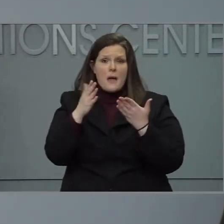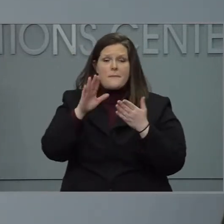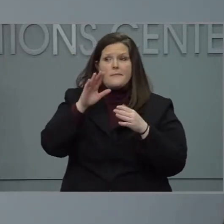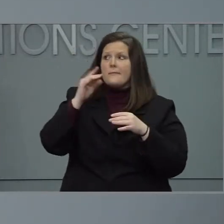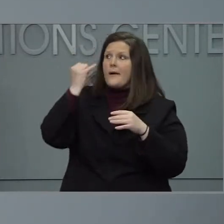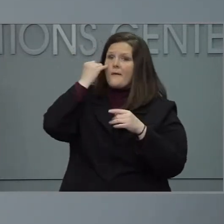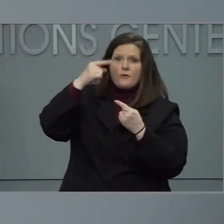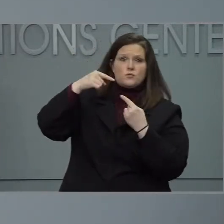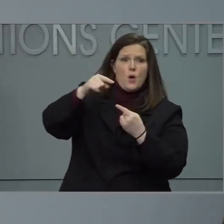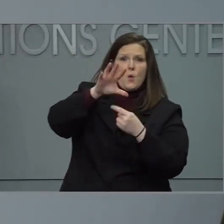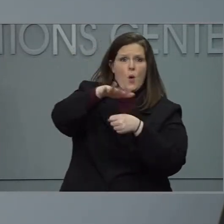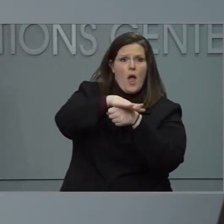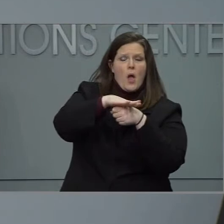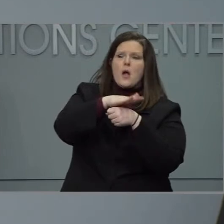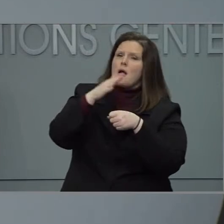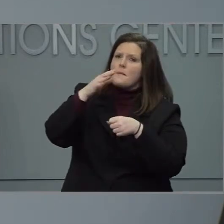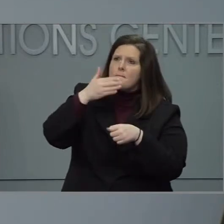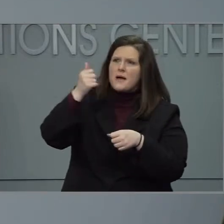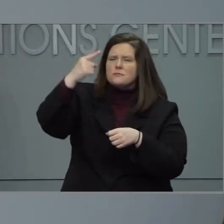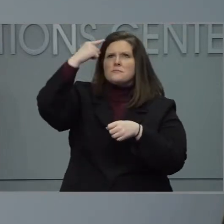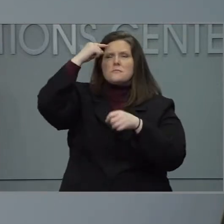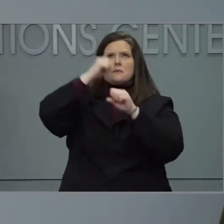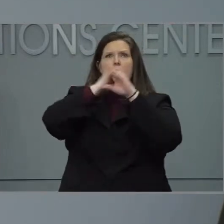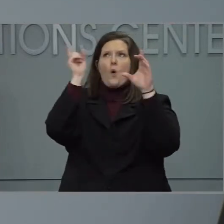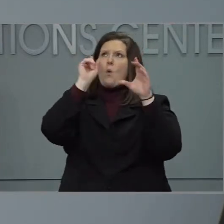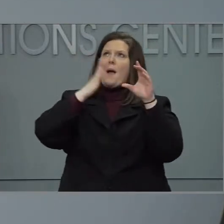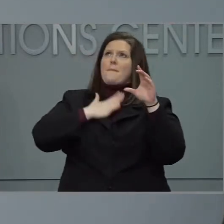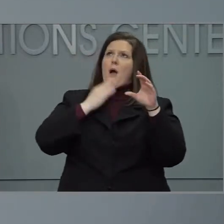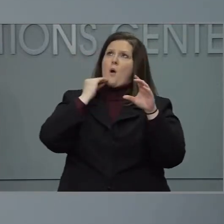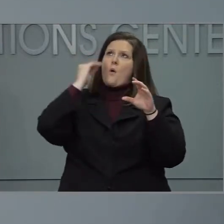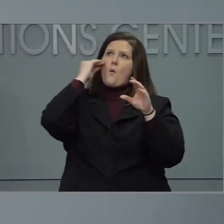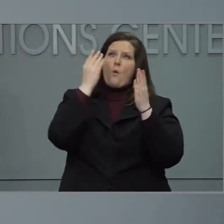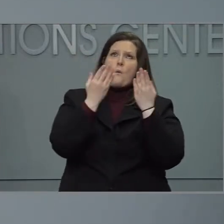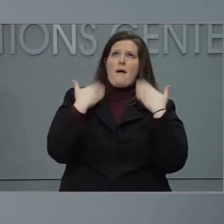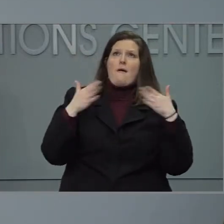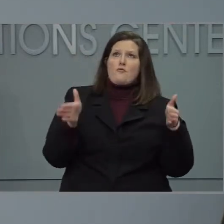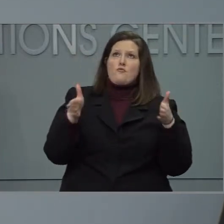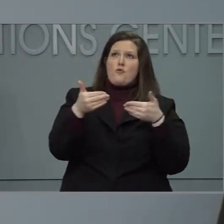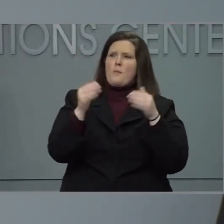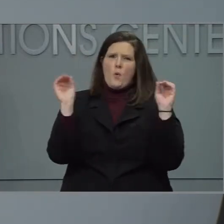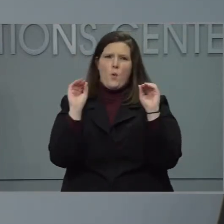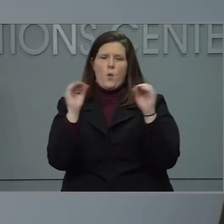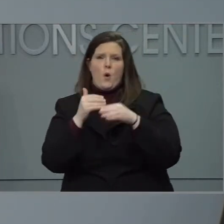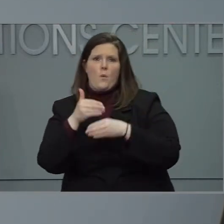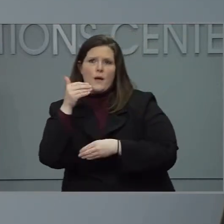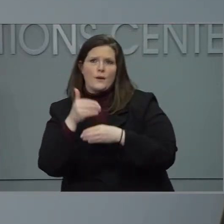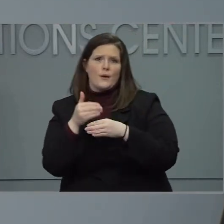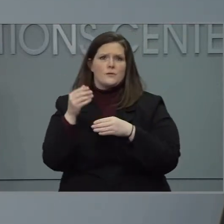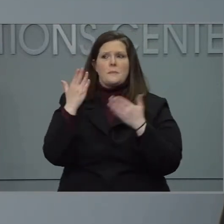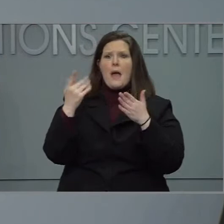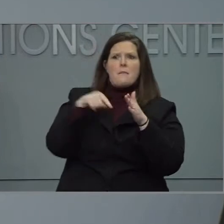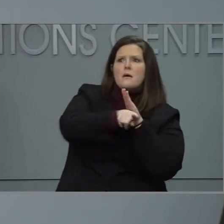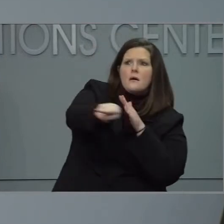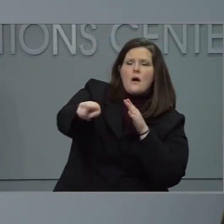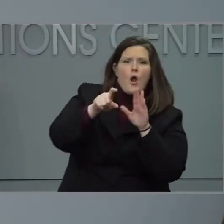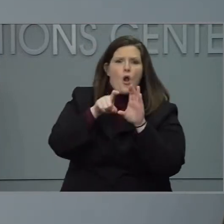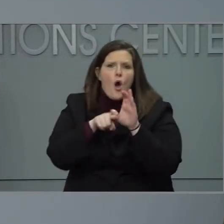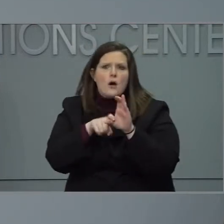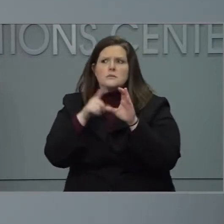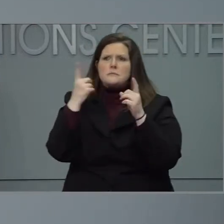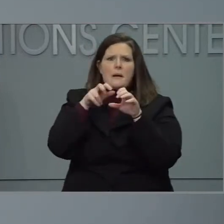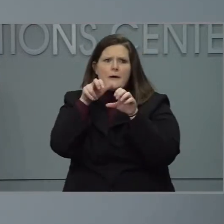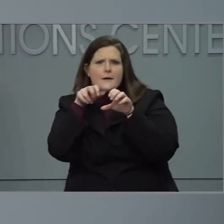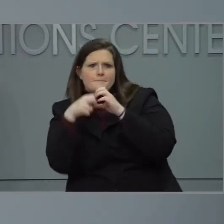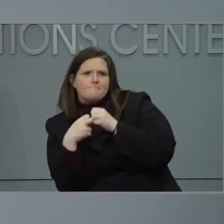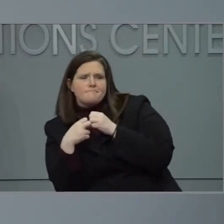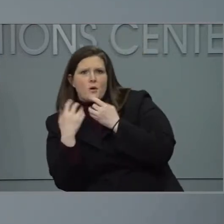as an interior room or closet away from windows if a tornado warning is issued. Please remember to follow all recommended actions from your local